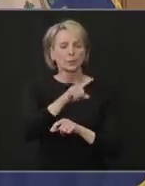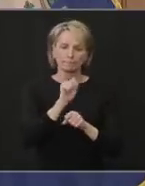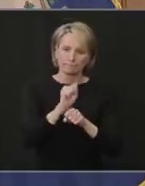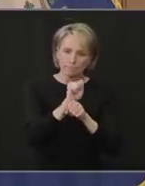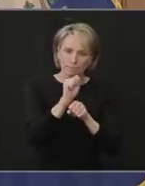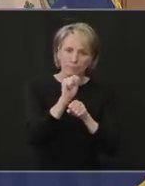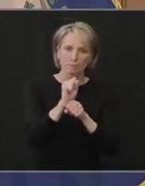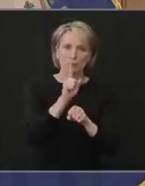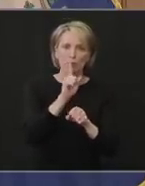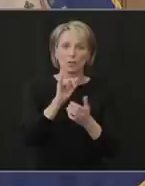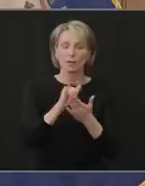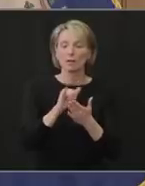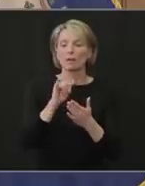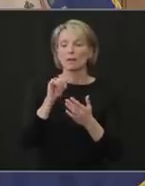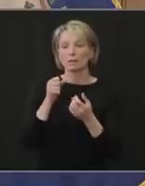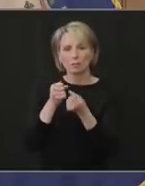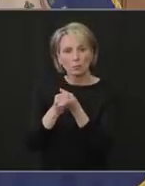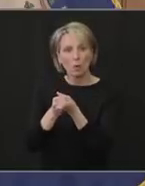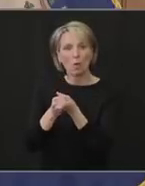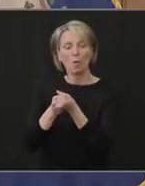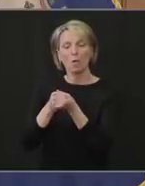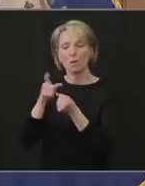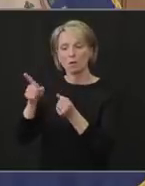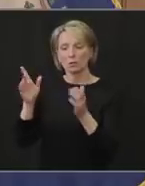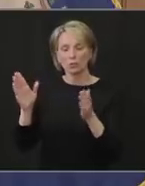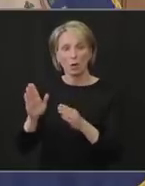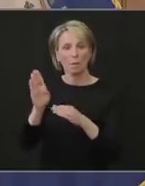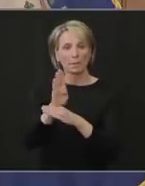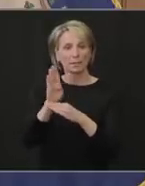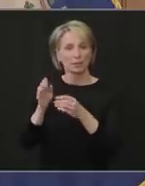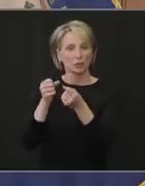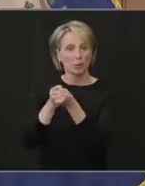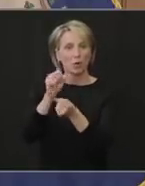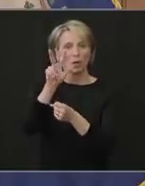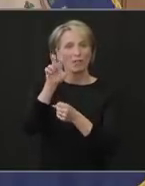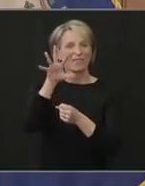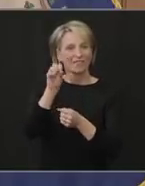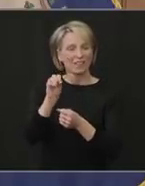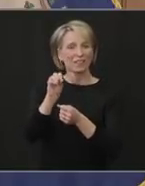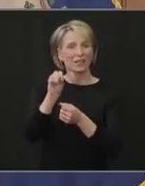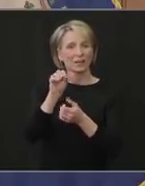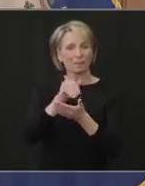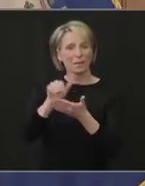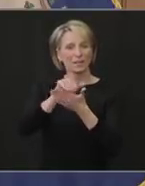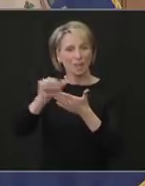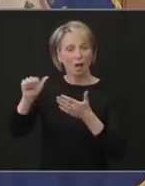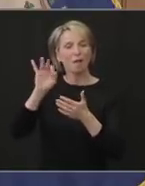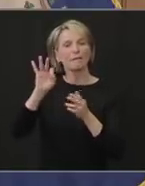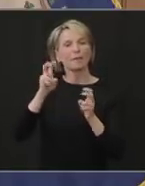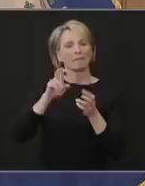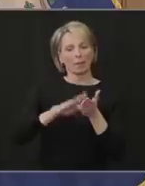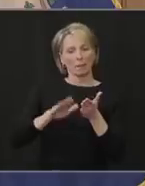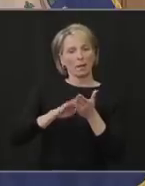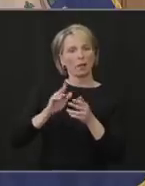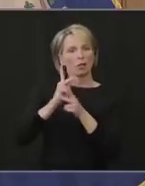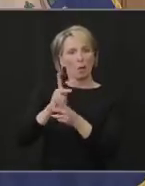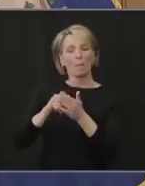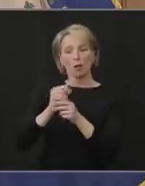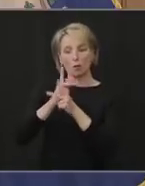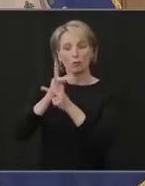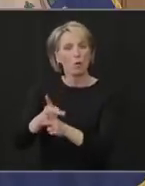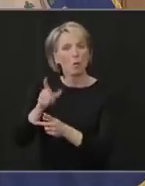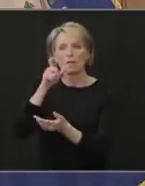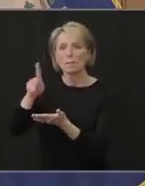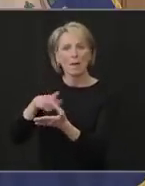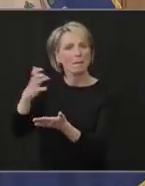support stood up $350 billion, a forgivable loan if you keep people in place so that we have an economy that's ready